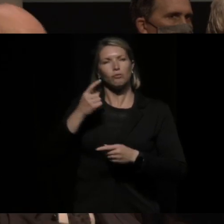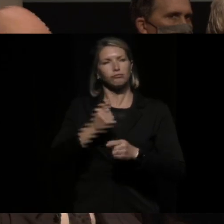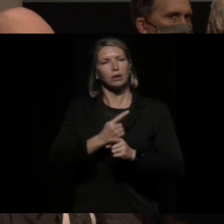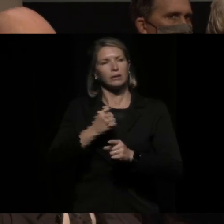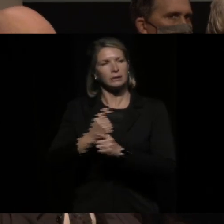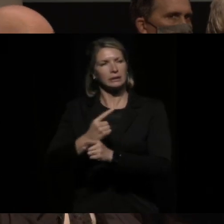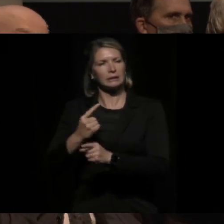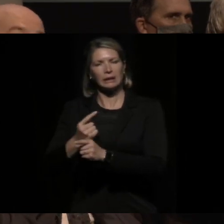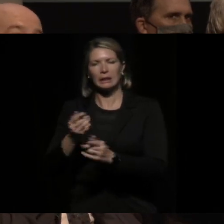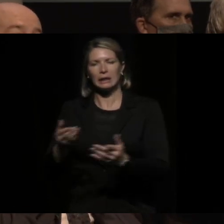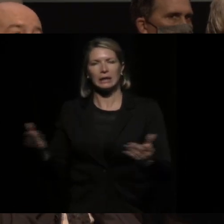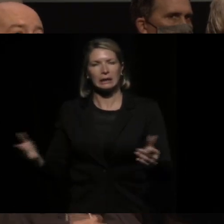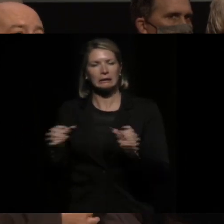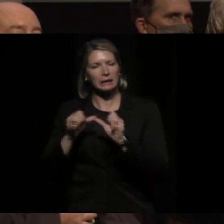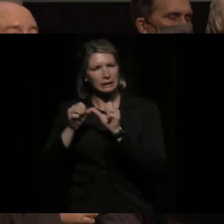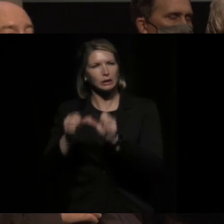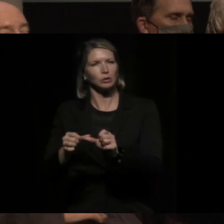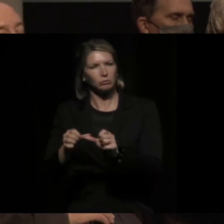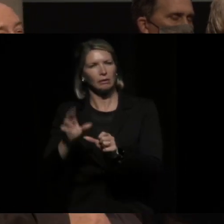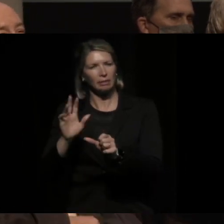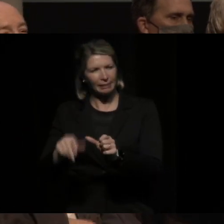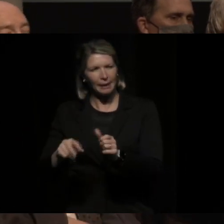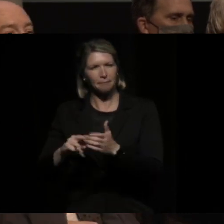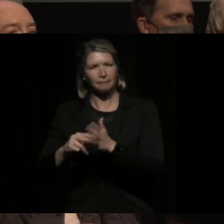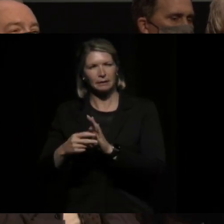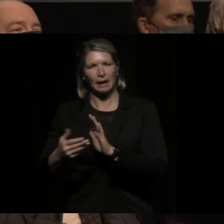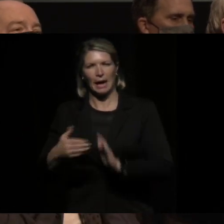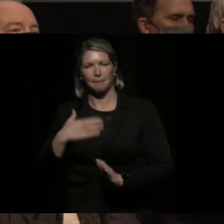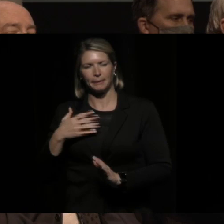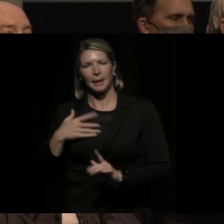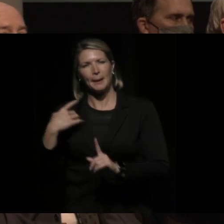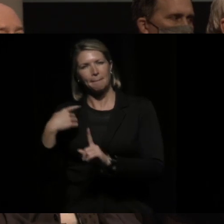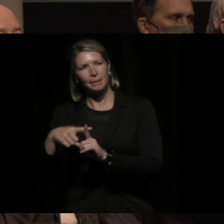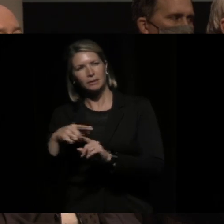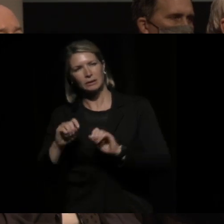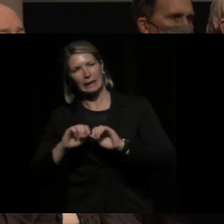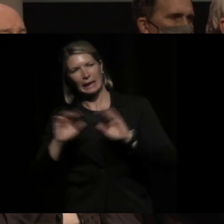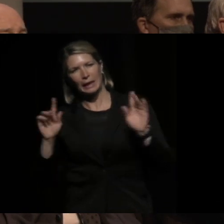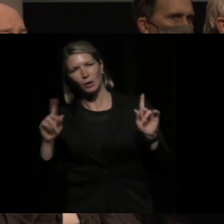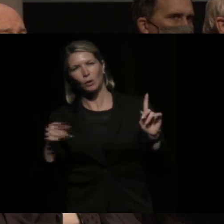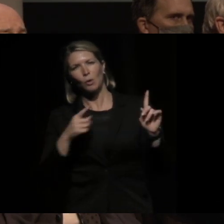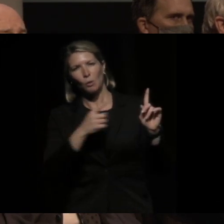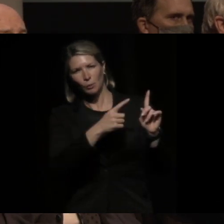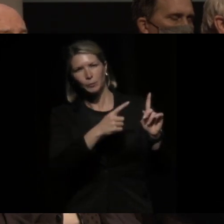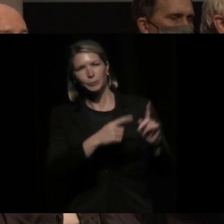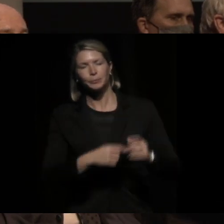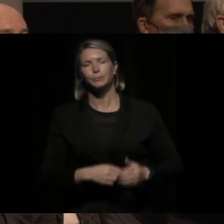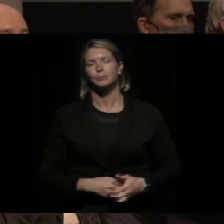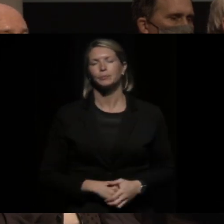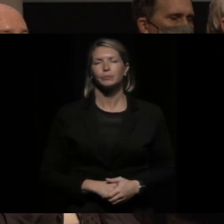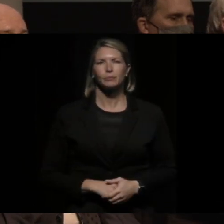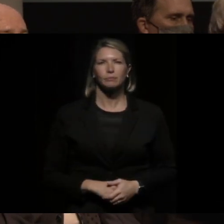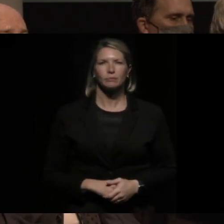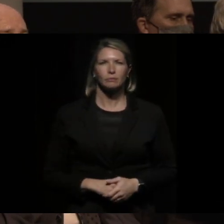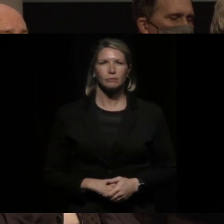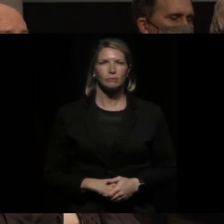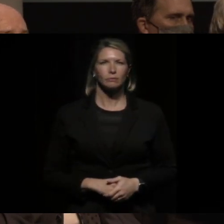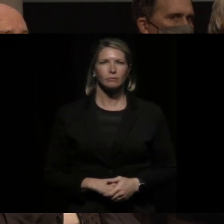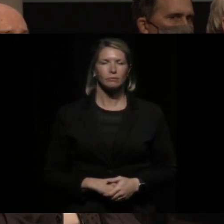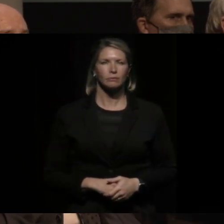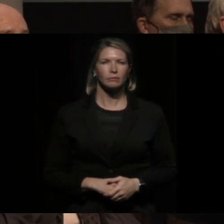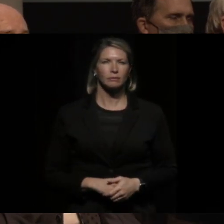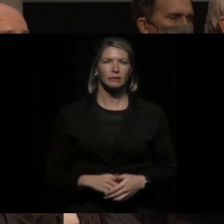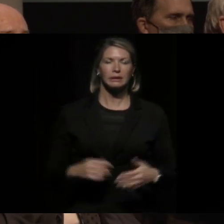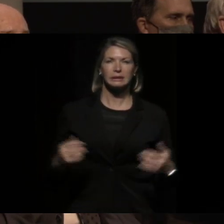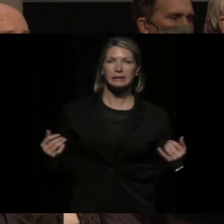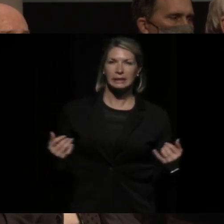pardon an old but apt cliche, it's not whether you win or lose, but it's how you play the game. This center